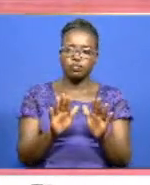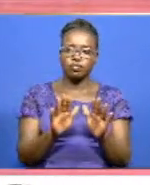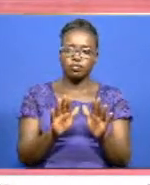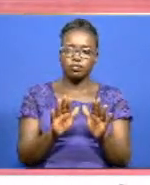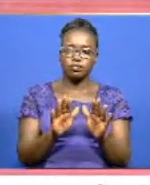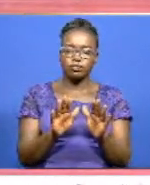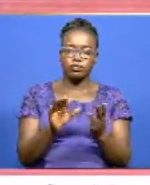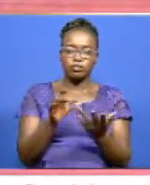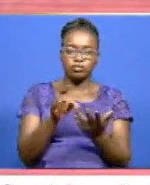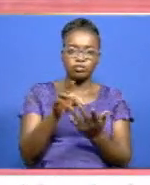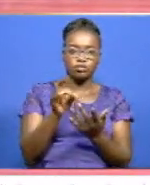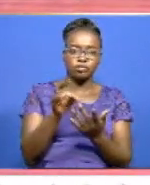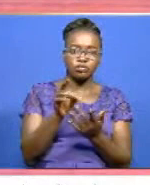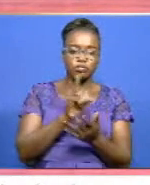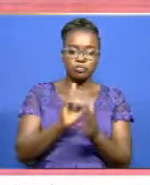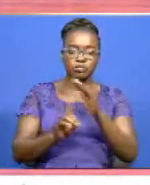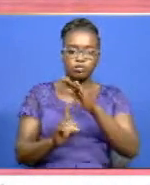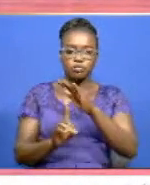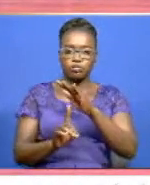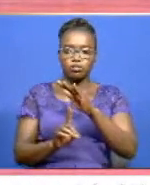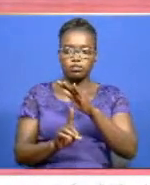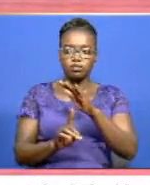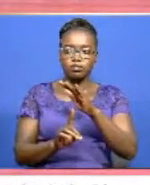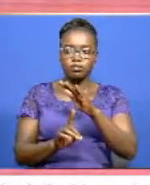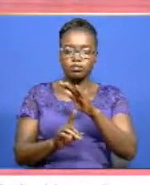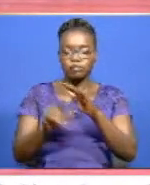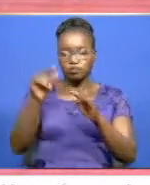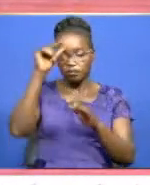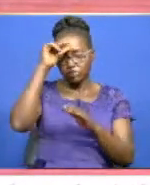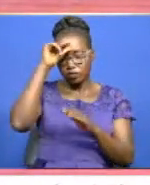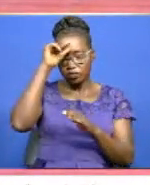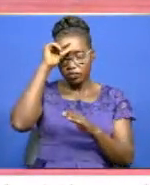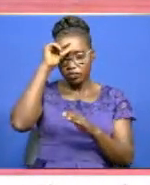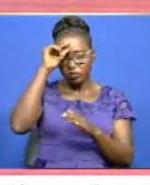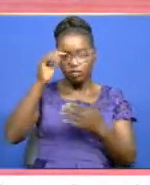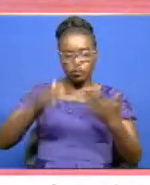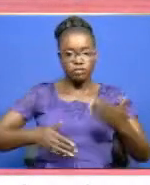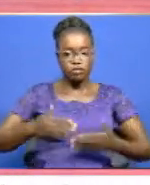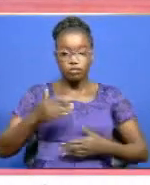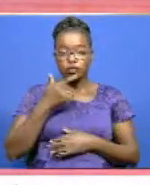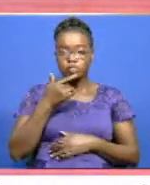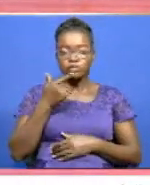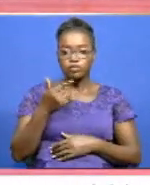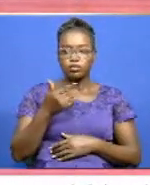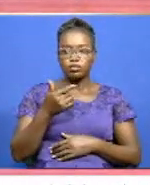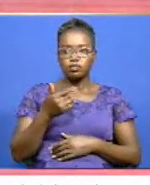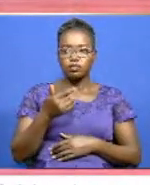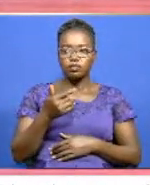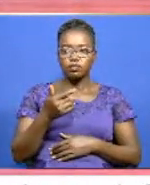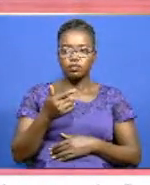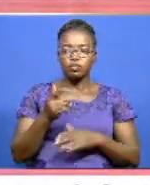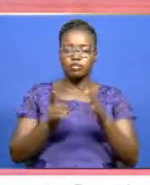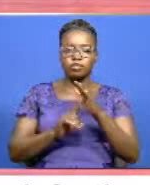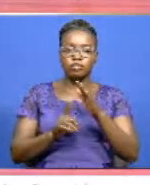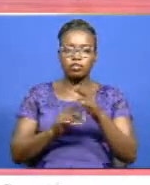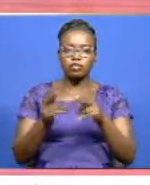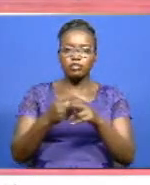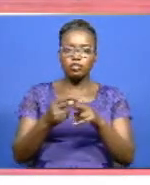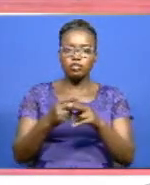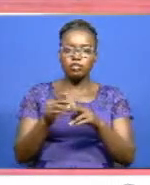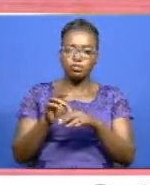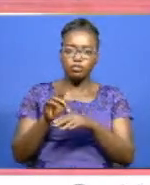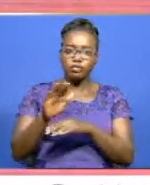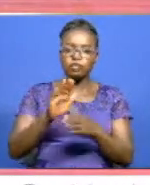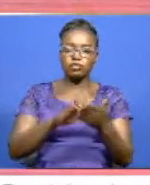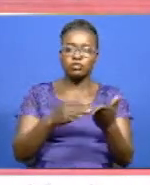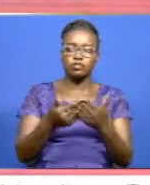a key priority of the ministry and the government at large. I am happy to note that the ministry will soon forward the